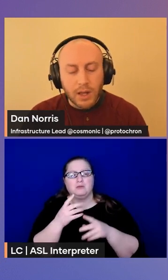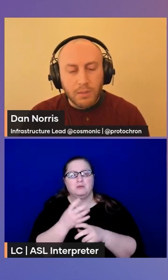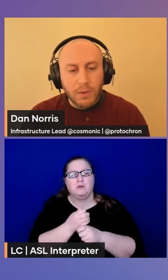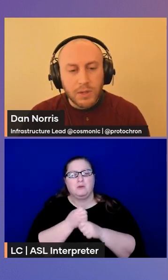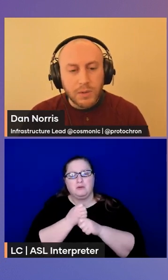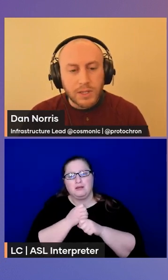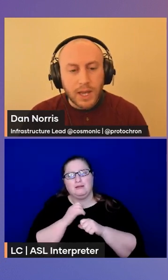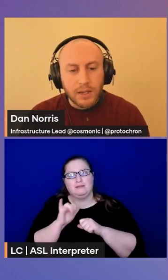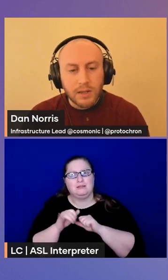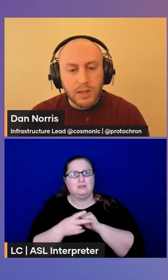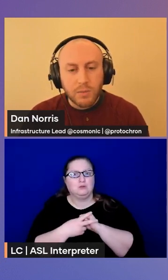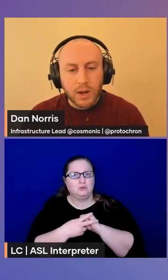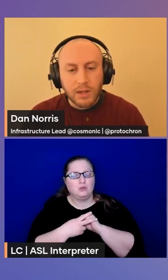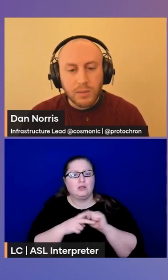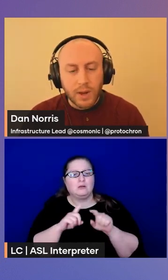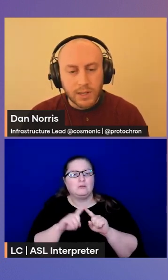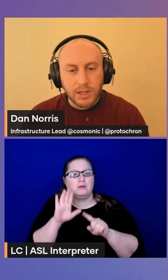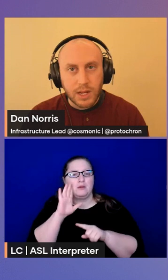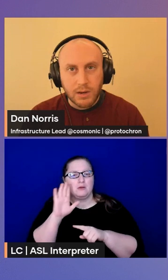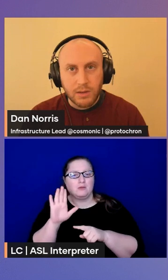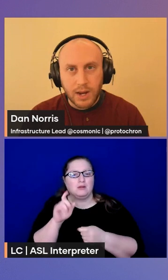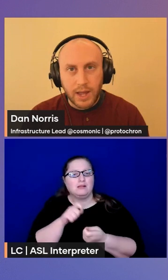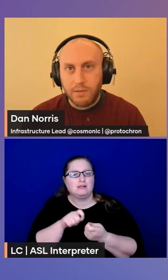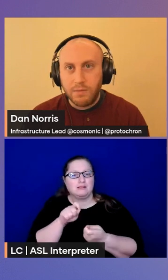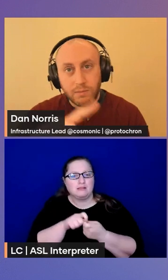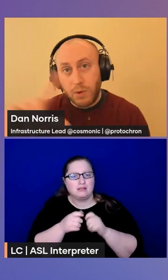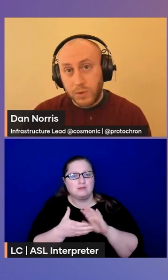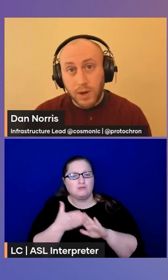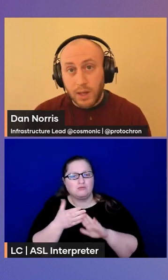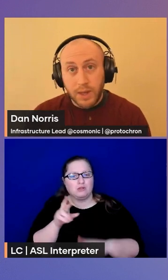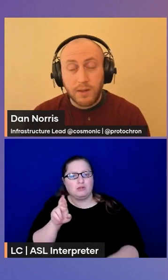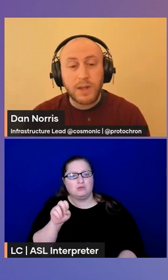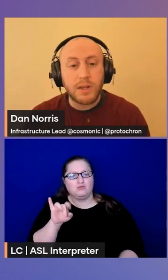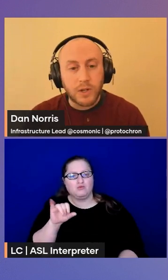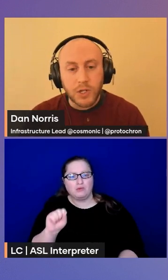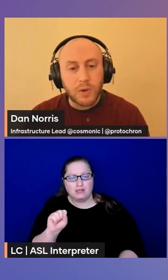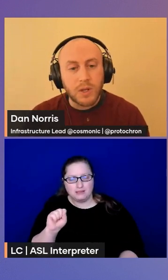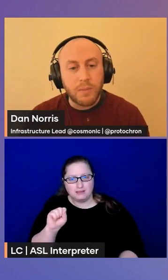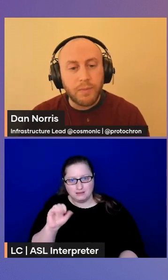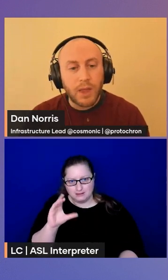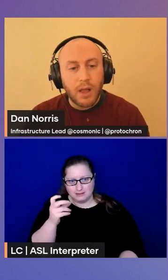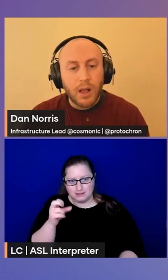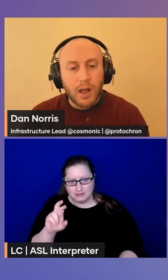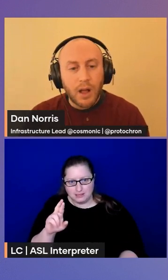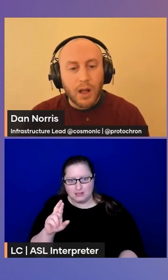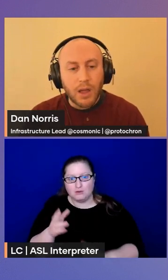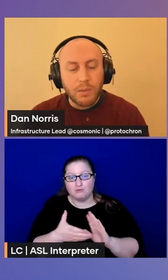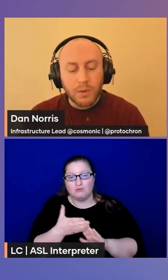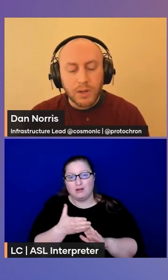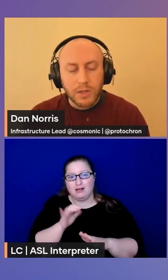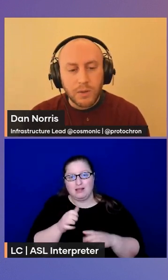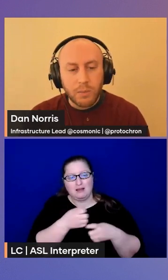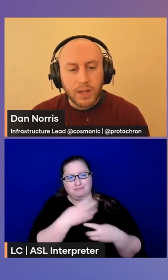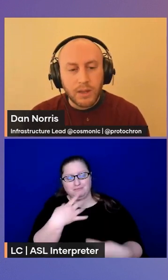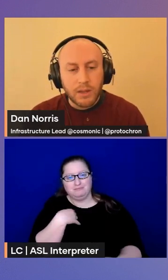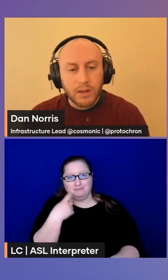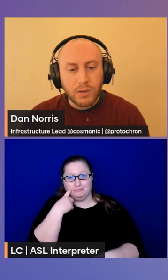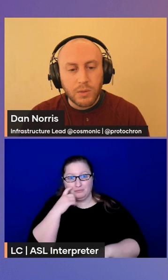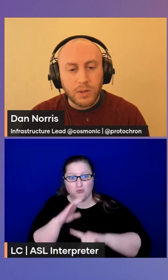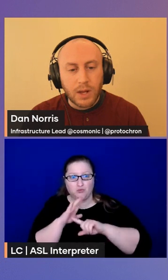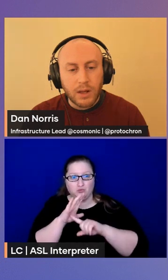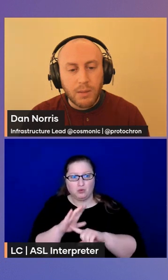is I'm going to exec into the running Redis container that I had that was running that manifest I just showed you. I am going to